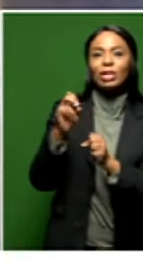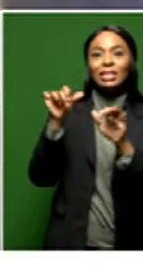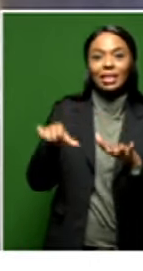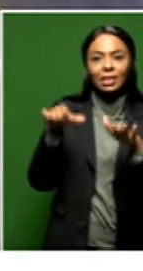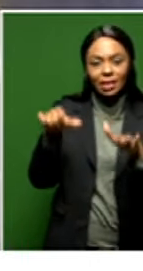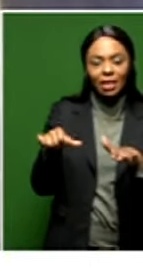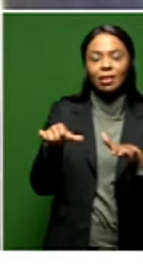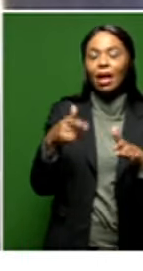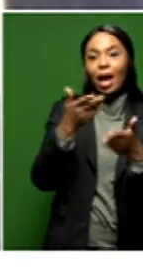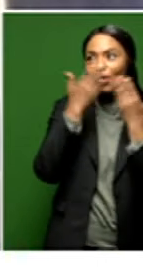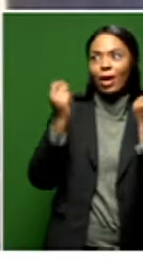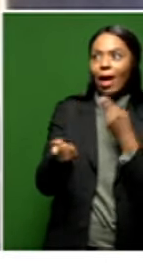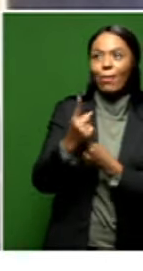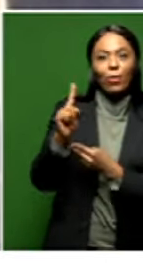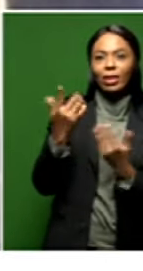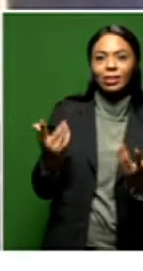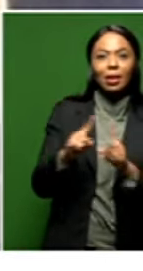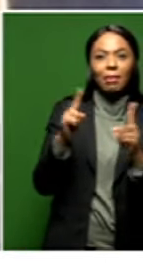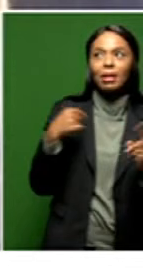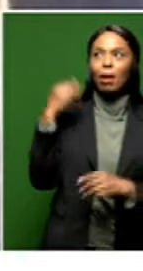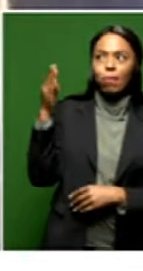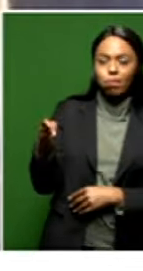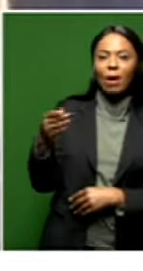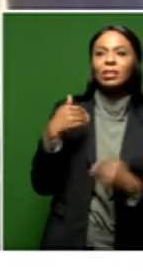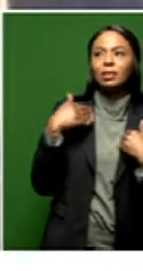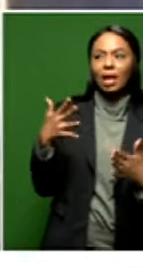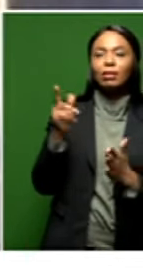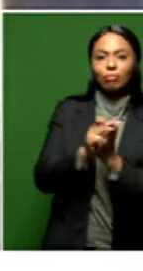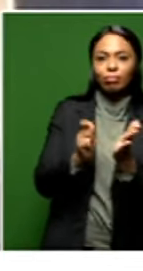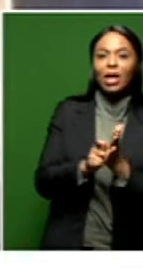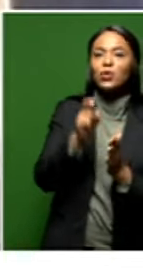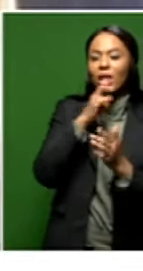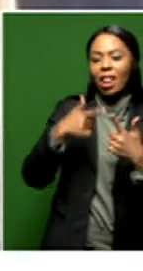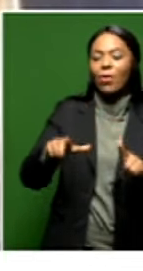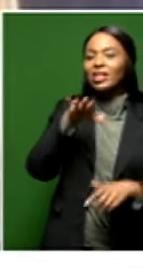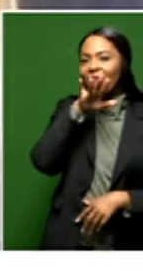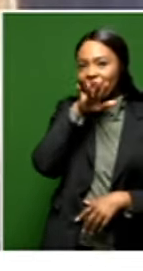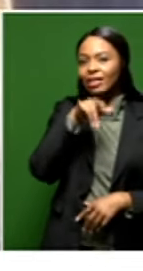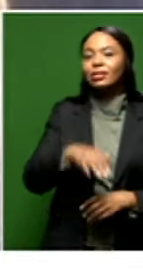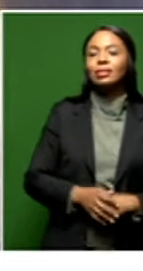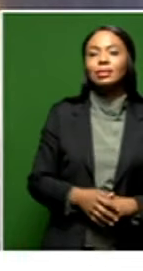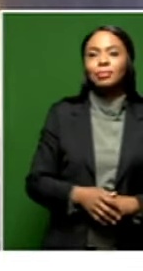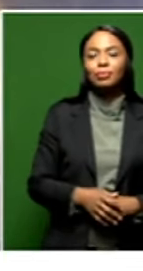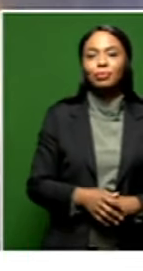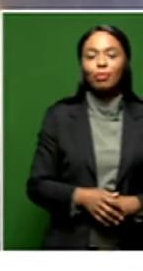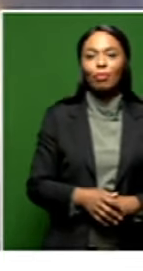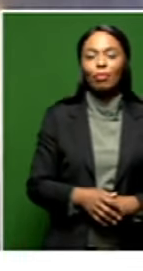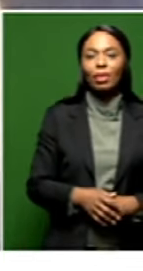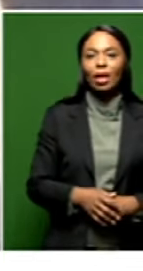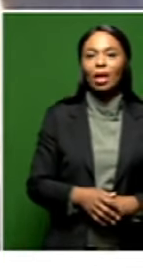2016. Okay. I don't know what happened, but I think it was there that I just felt I wanted to start writing in Afrikaans. Okay. And what challenges